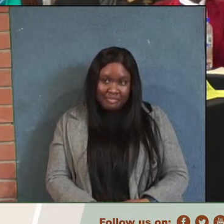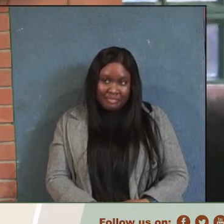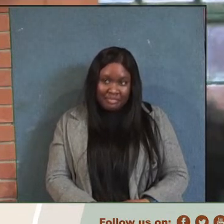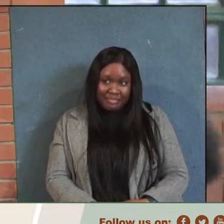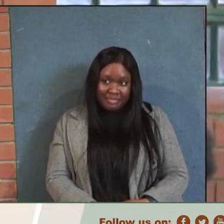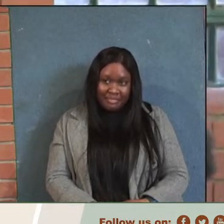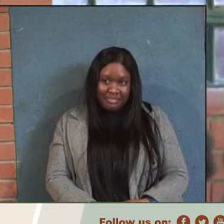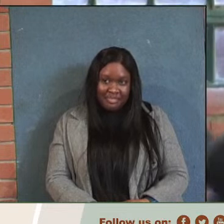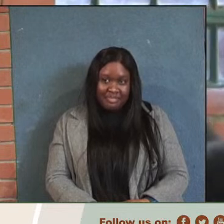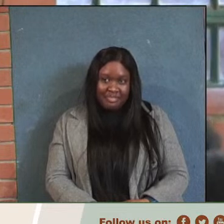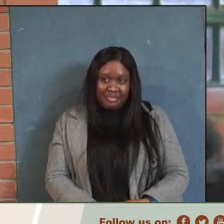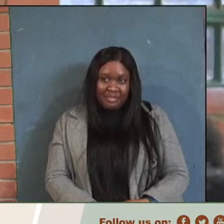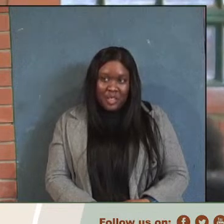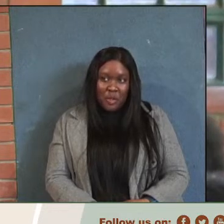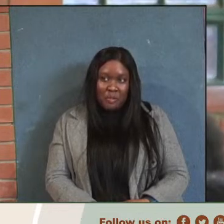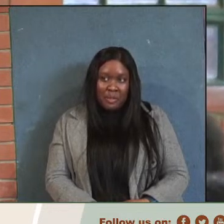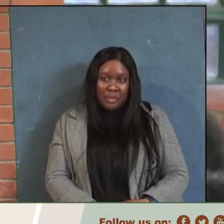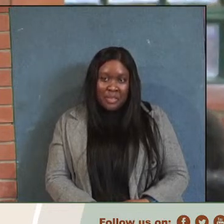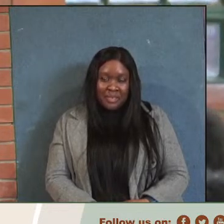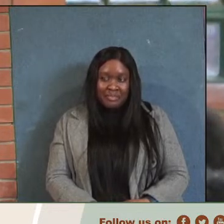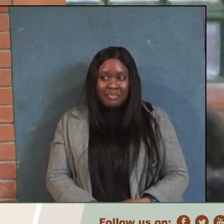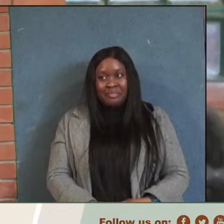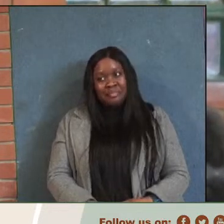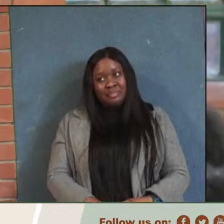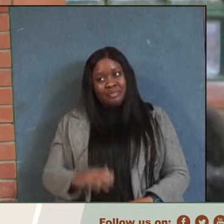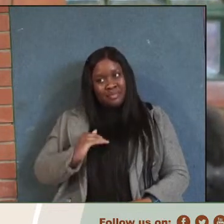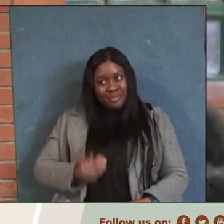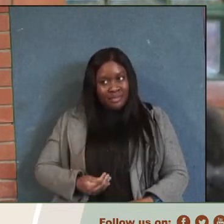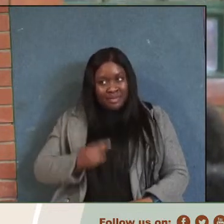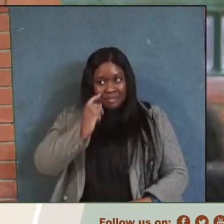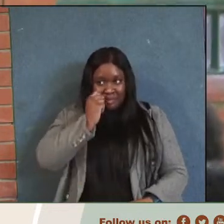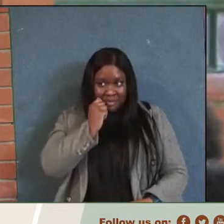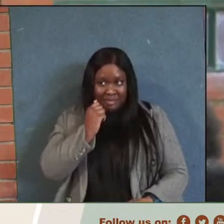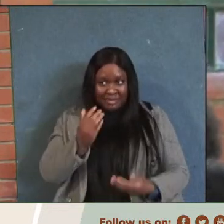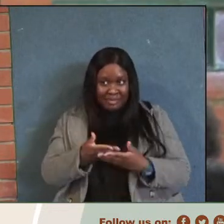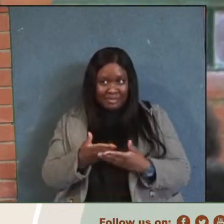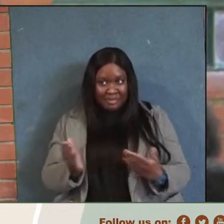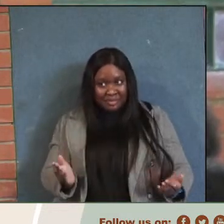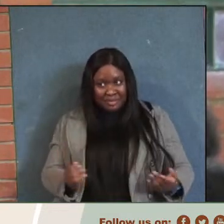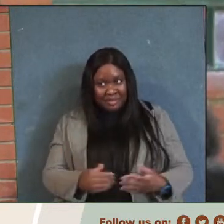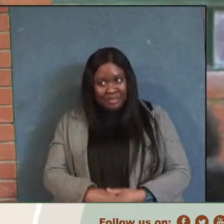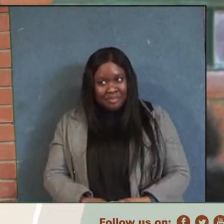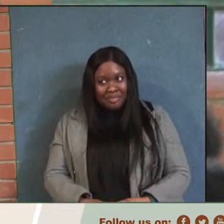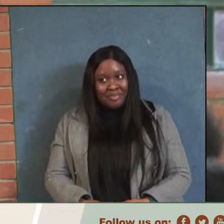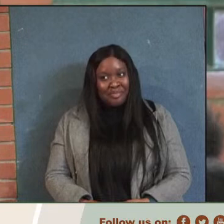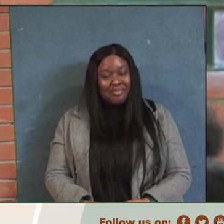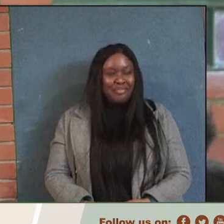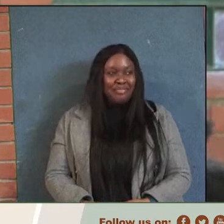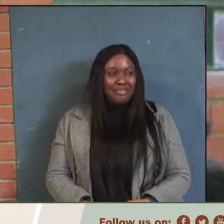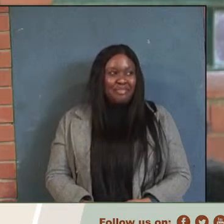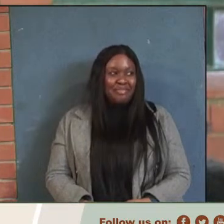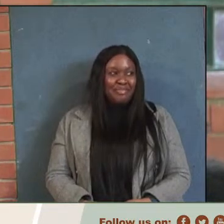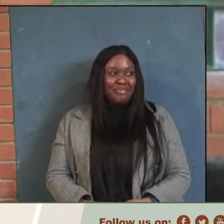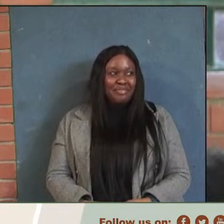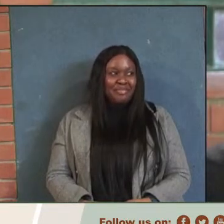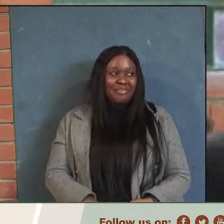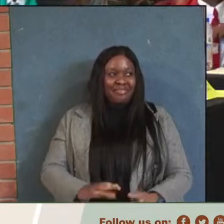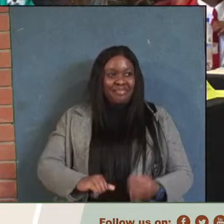So greetings, ladies and gentlemen. I, T. Mabuza, second the Commission 3. Thank